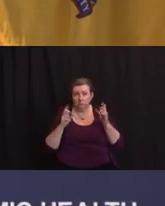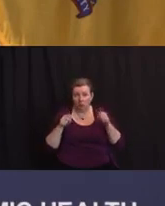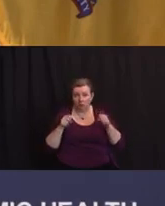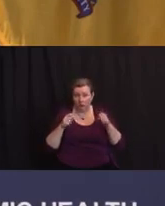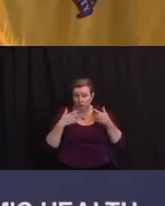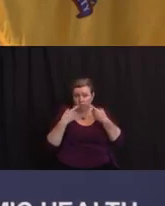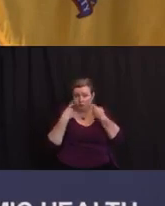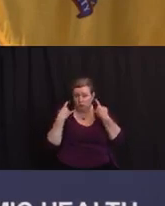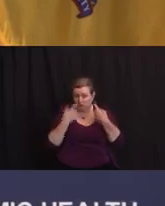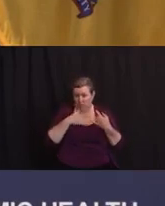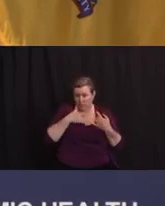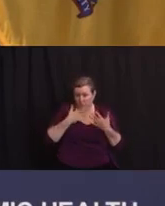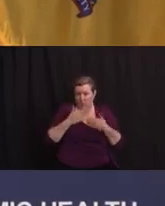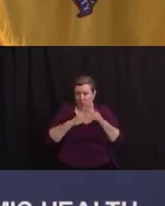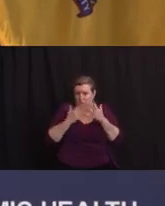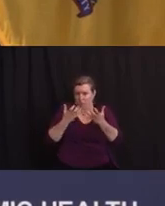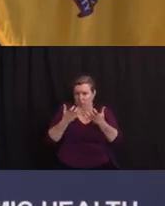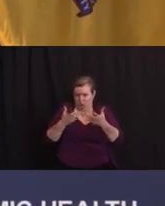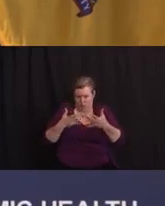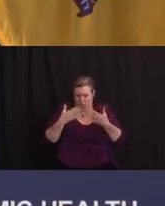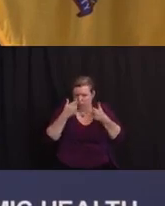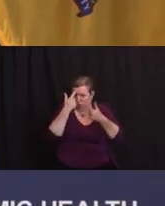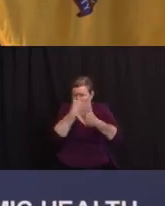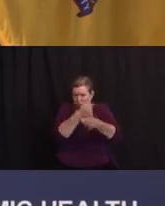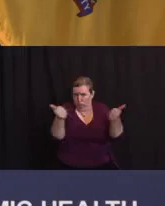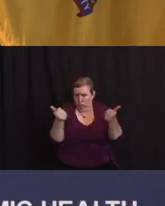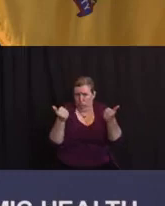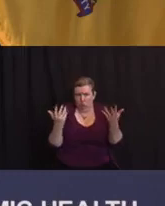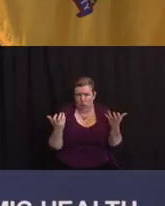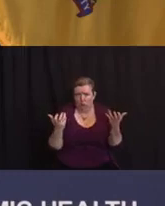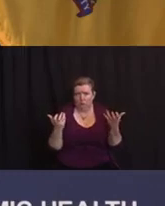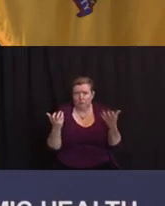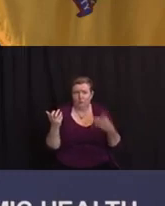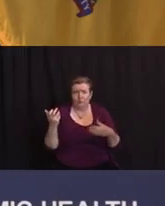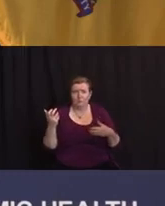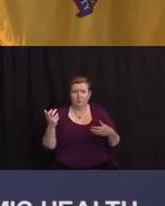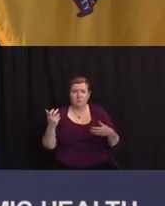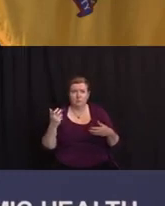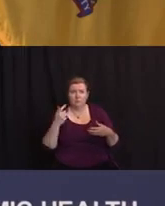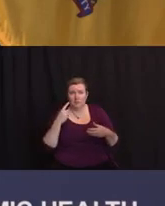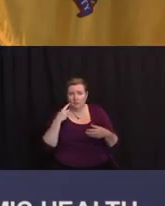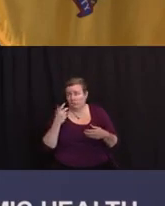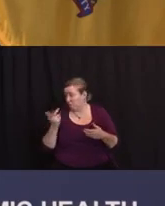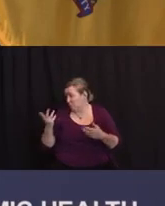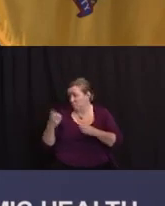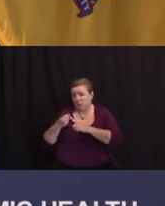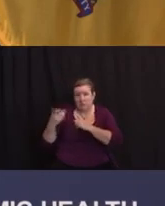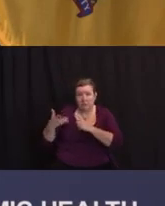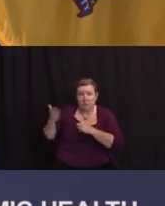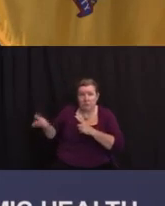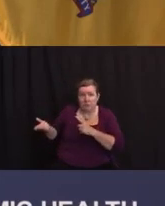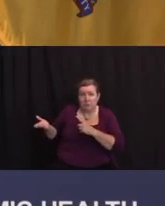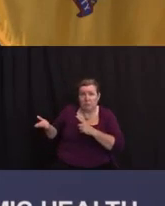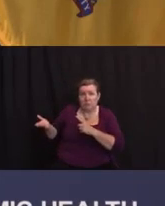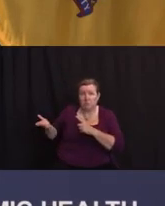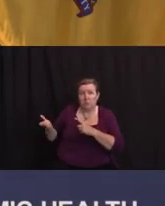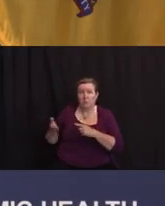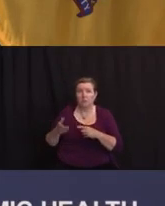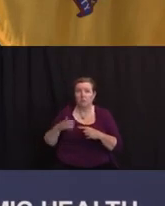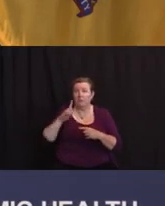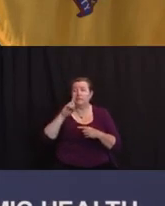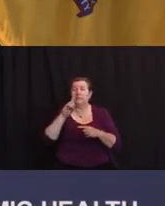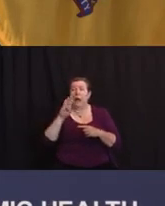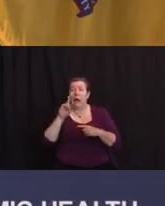to. And I'll ask Judy or Ed to add to that. I would think the extent to which we can get this on the dashboard in terms of breakthrough